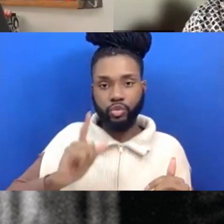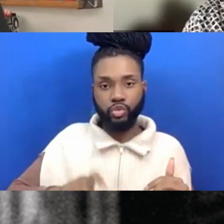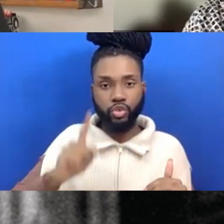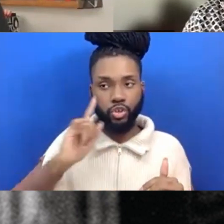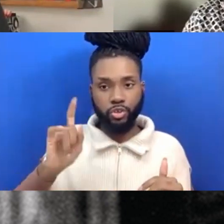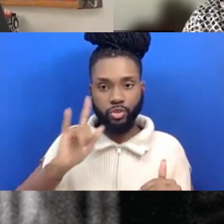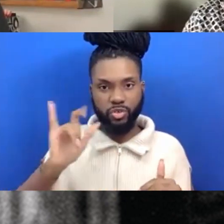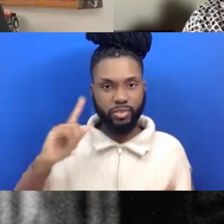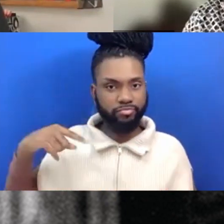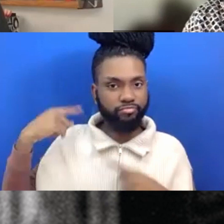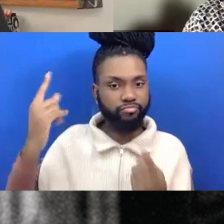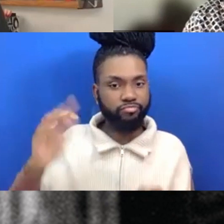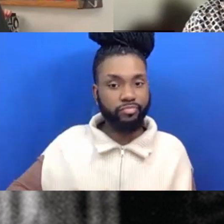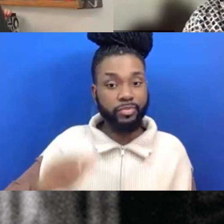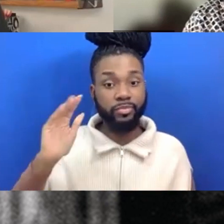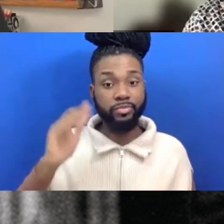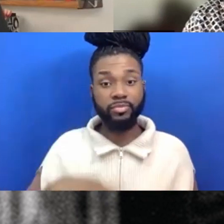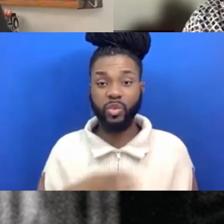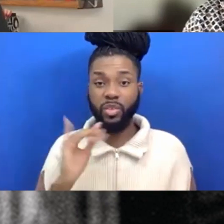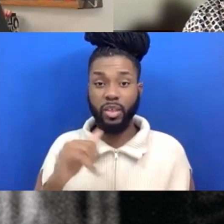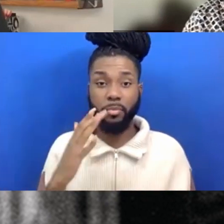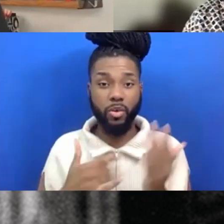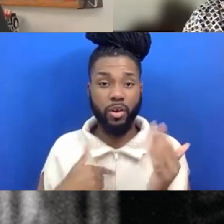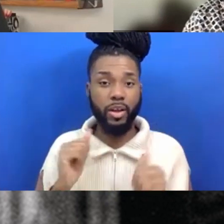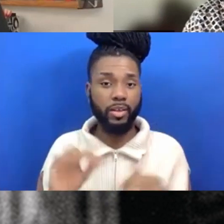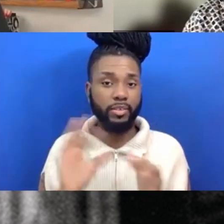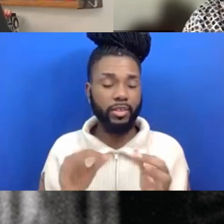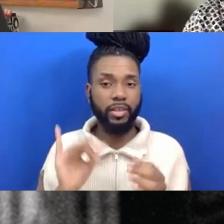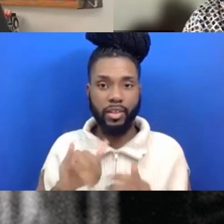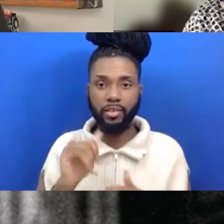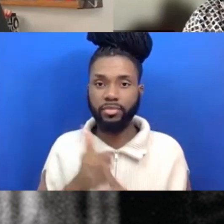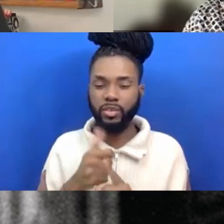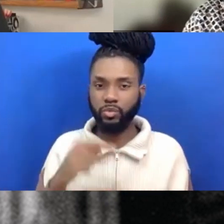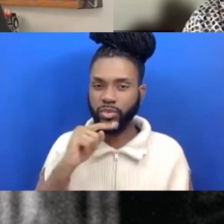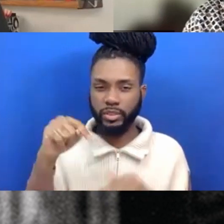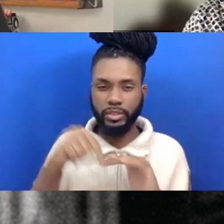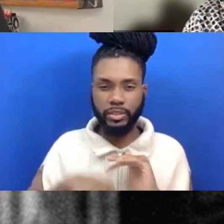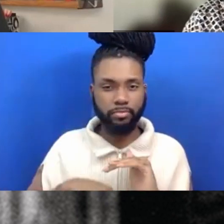yeah. That part I can say was deeply intentional, and also deeply